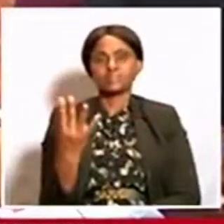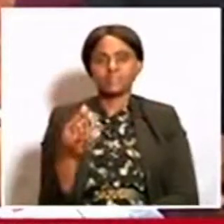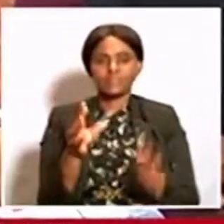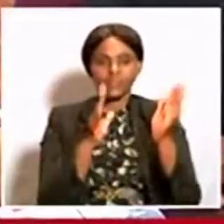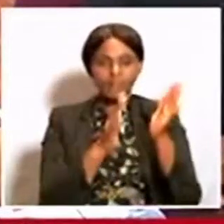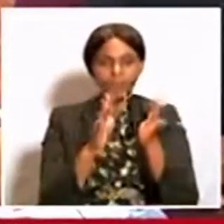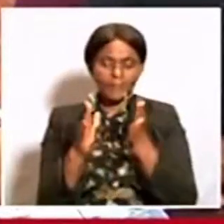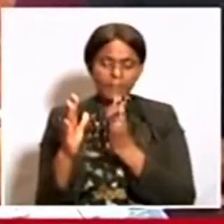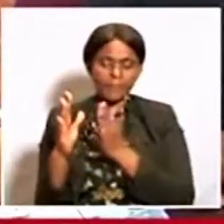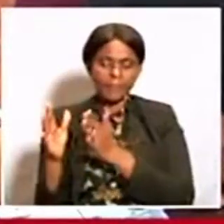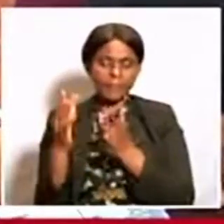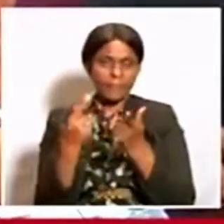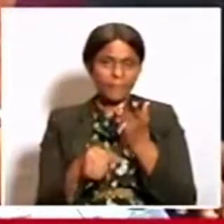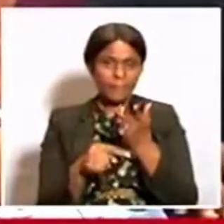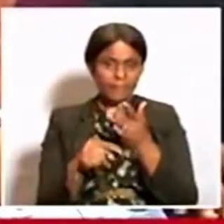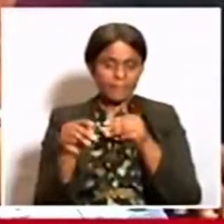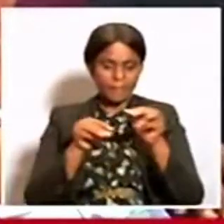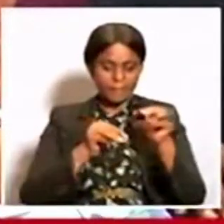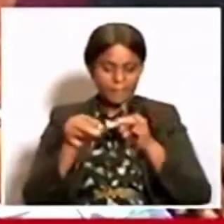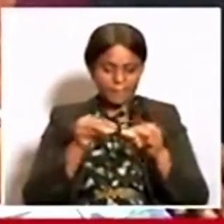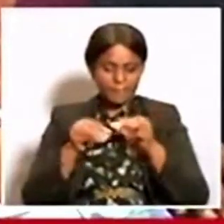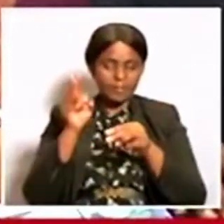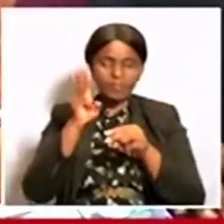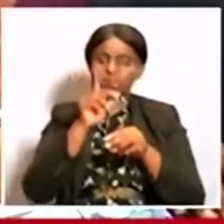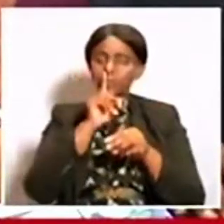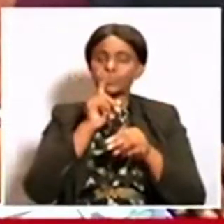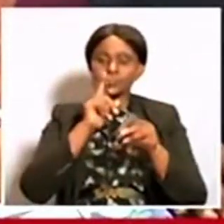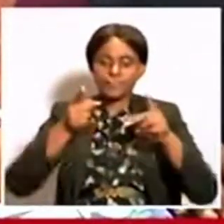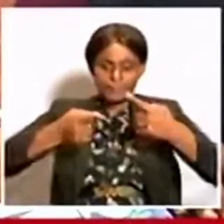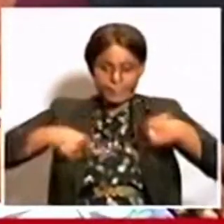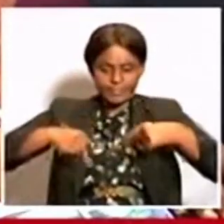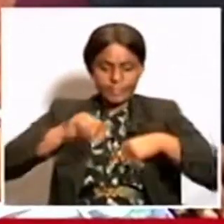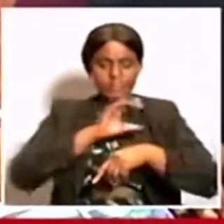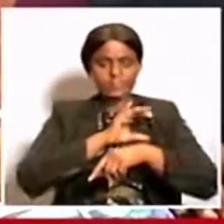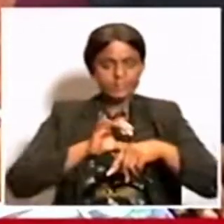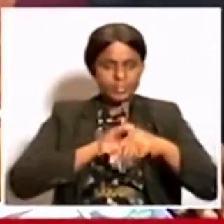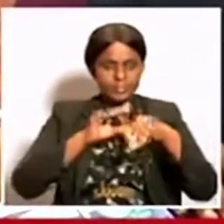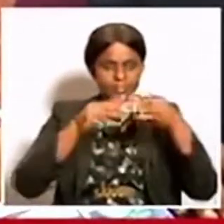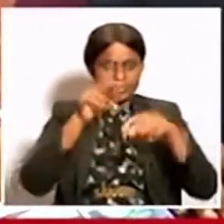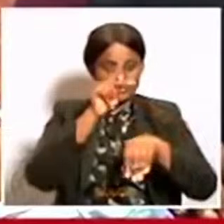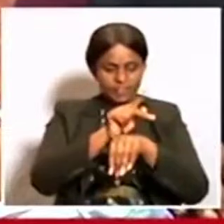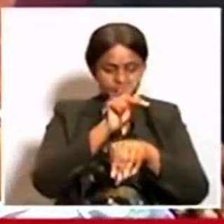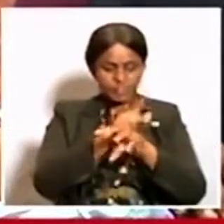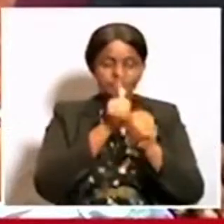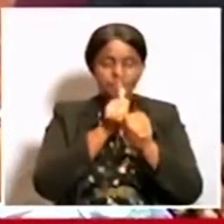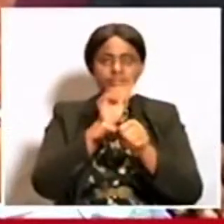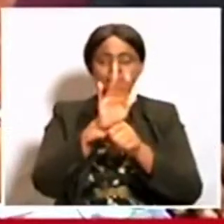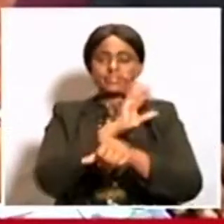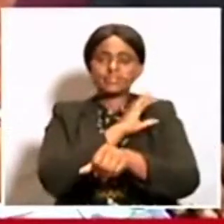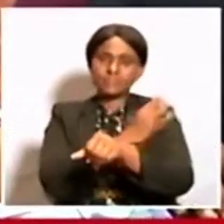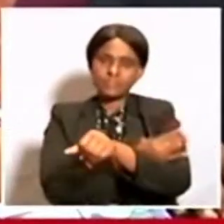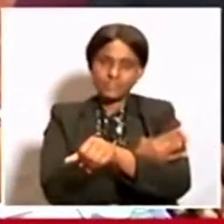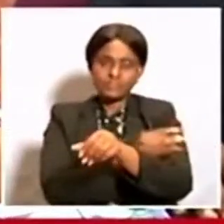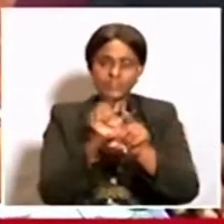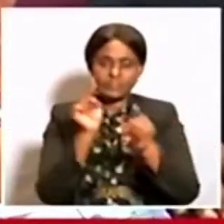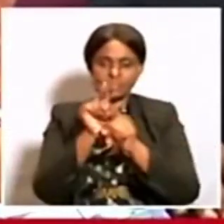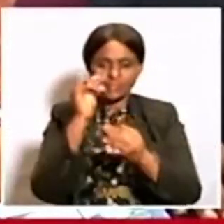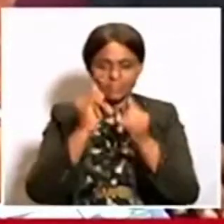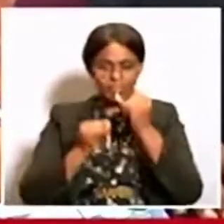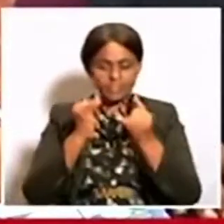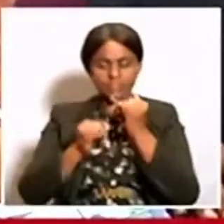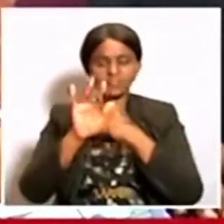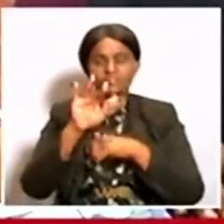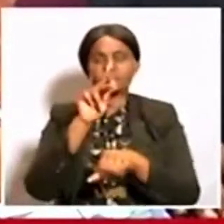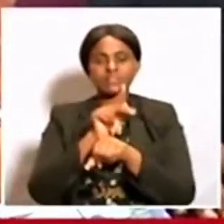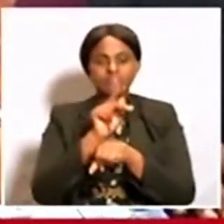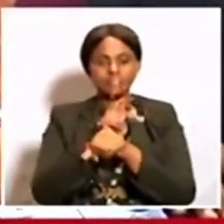Remedial measures. Management will ensure that local contractors are given projects according to their capacity to complete the